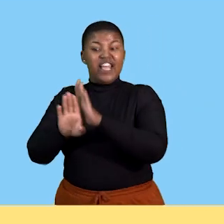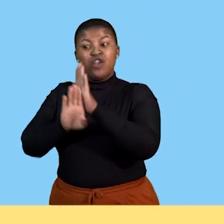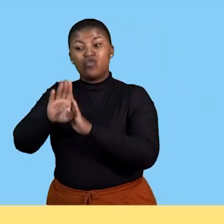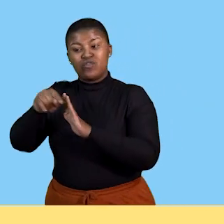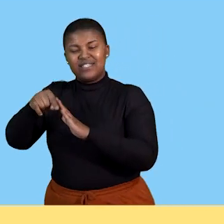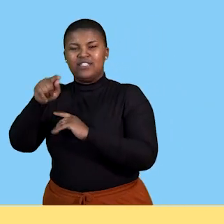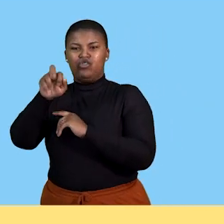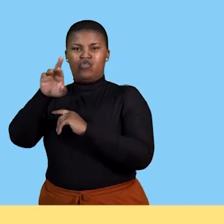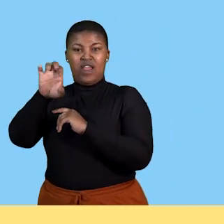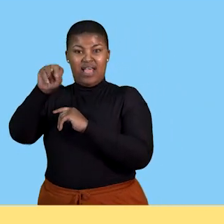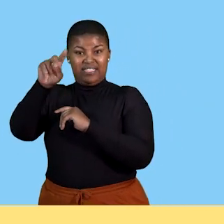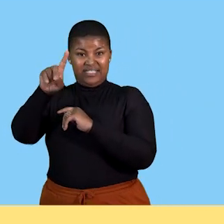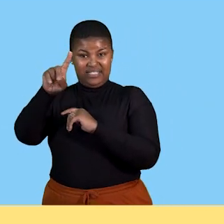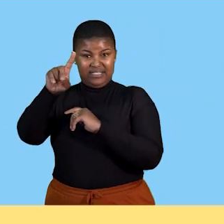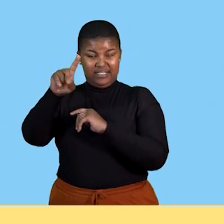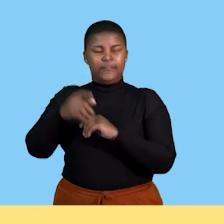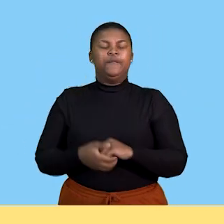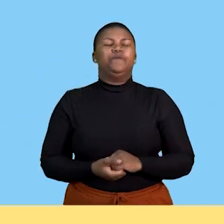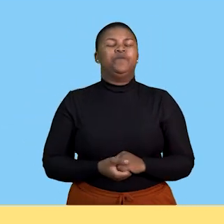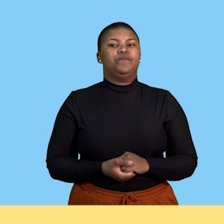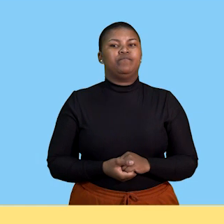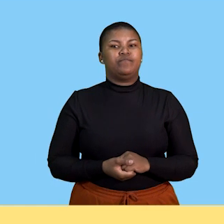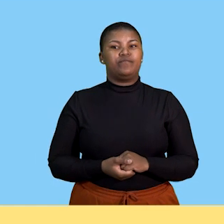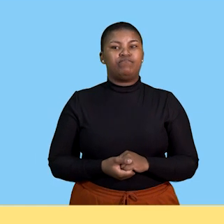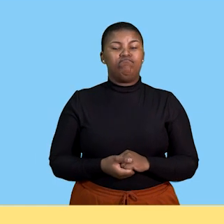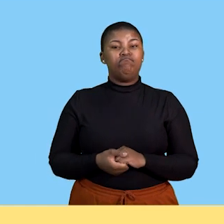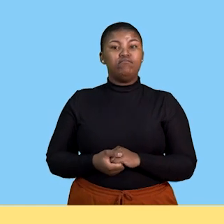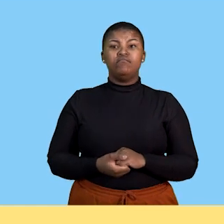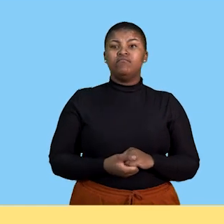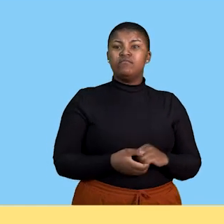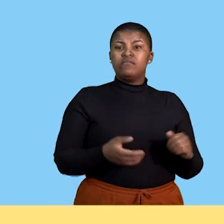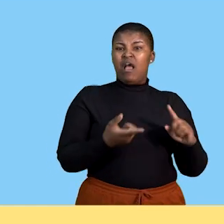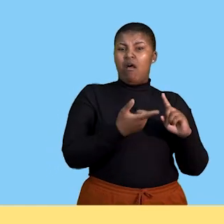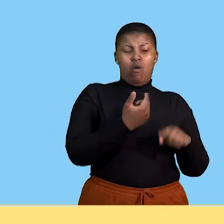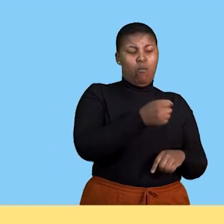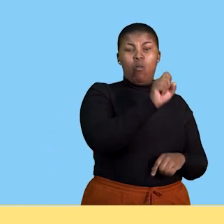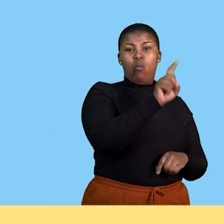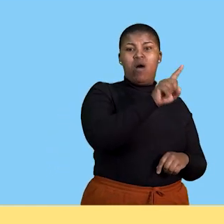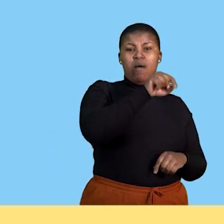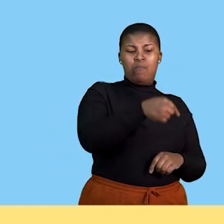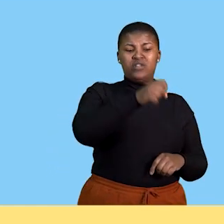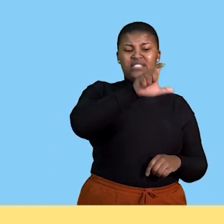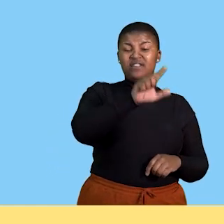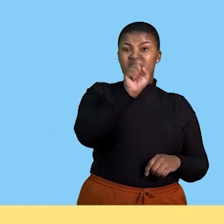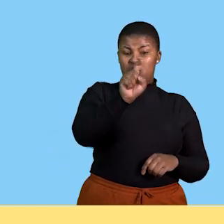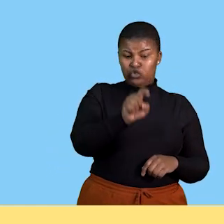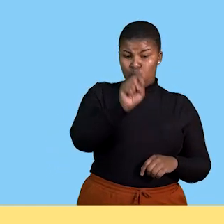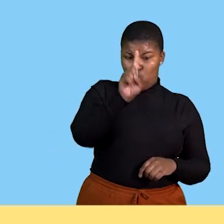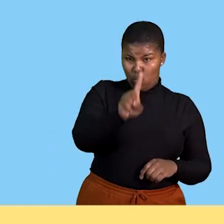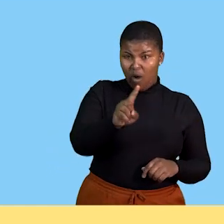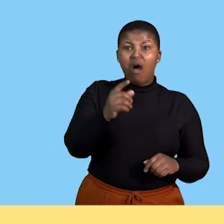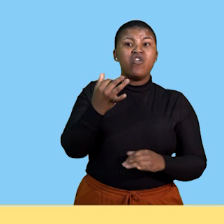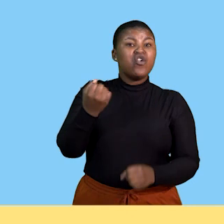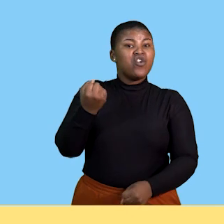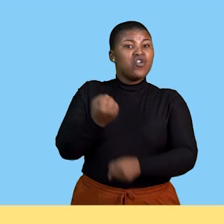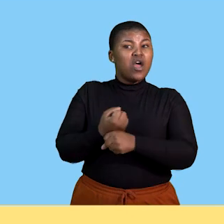I need the trend, and thirdly, I need figures. Let's do it together then. The